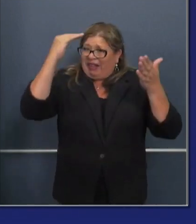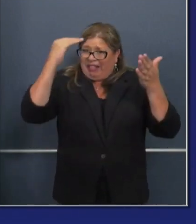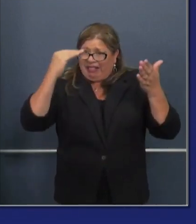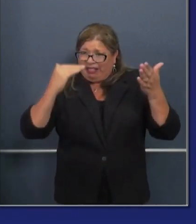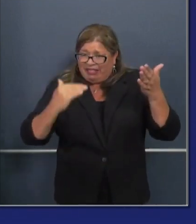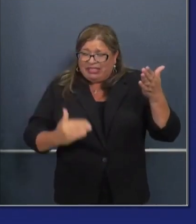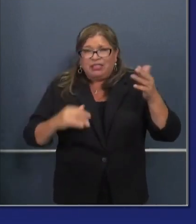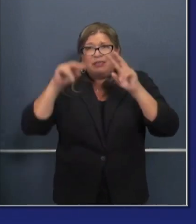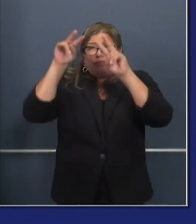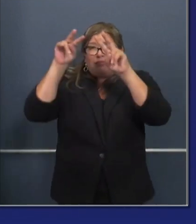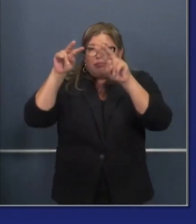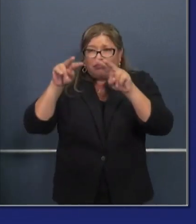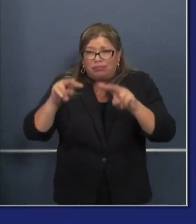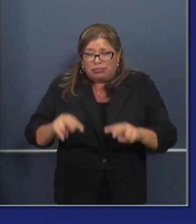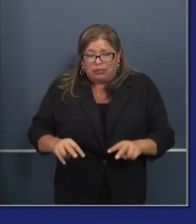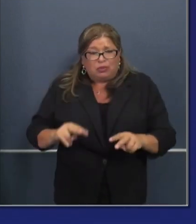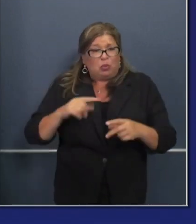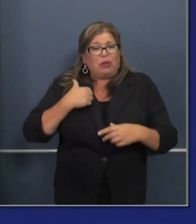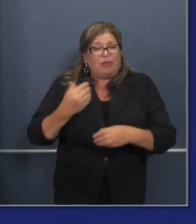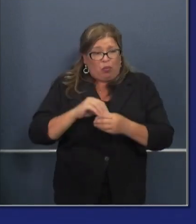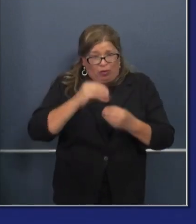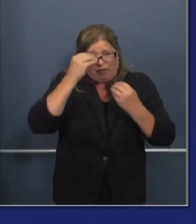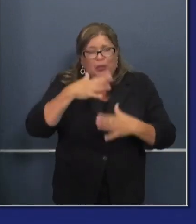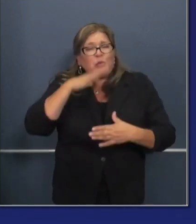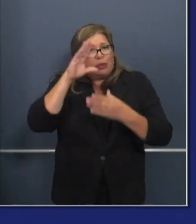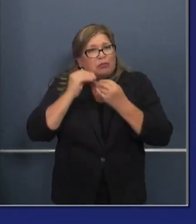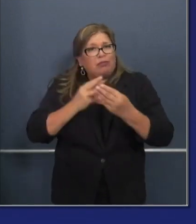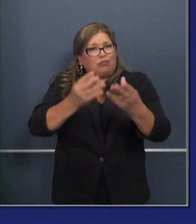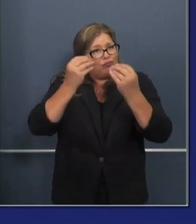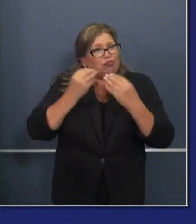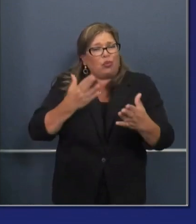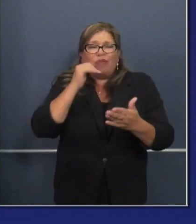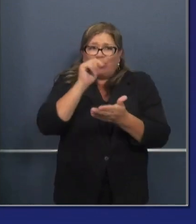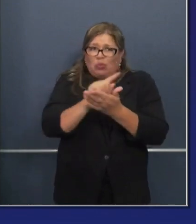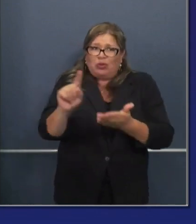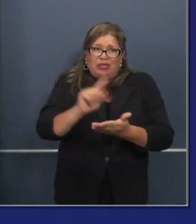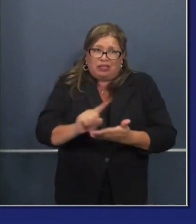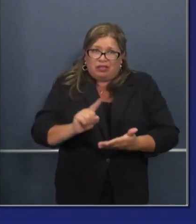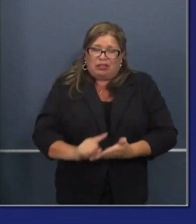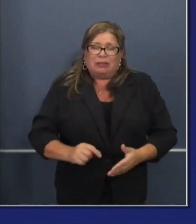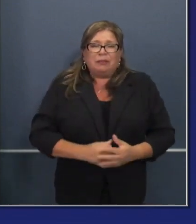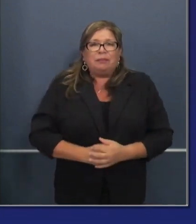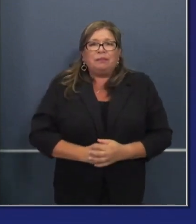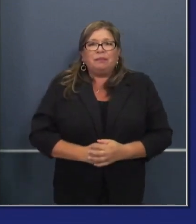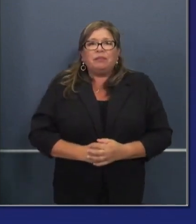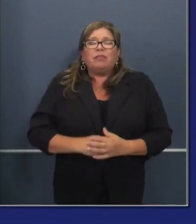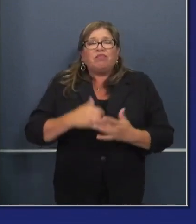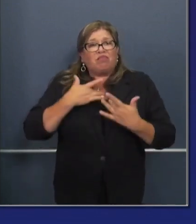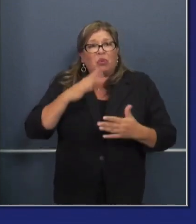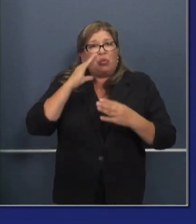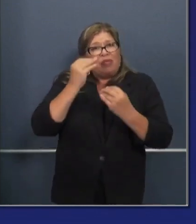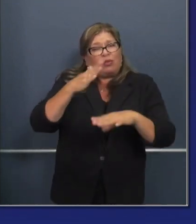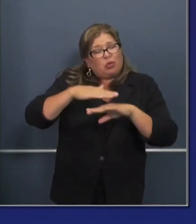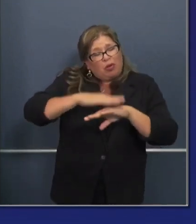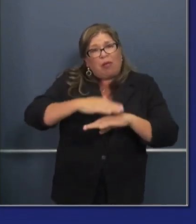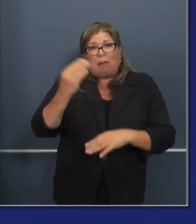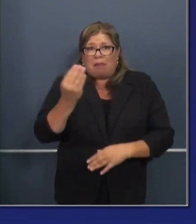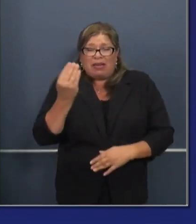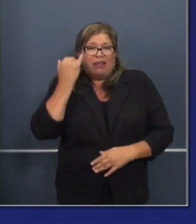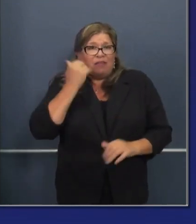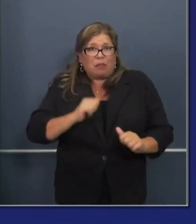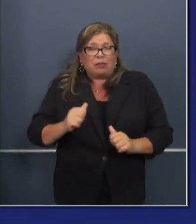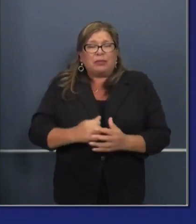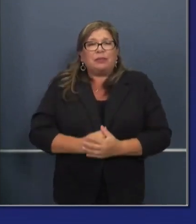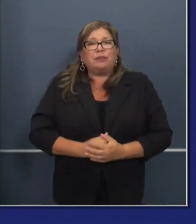with us those areas where we are concerned. As the governor promised, I just wanted to spend a minute talking about the power